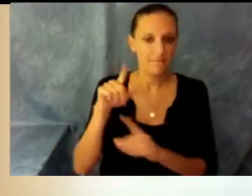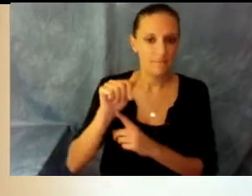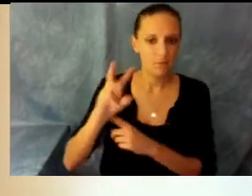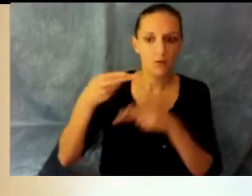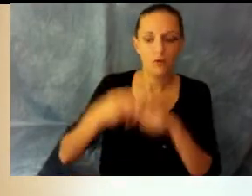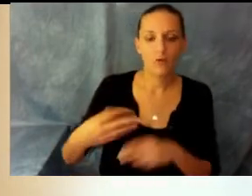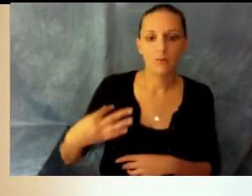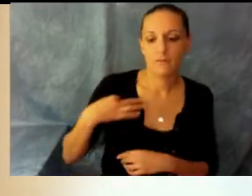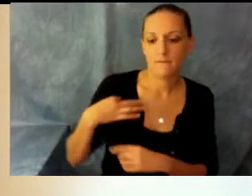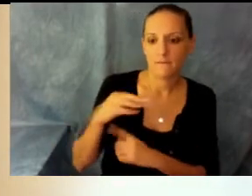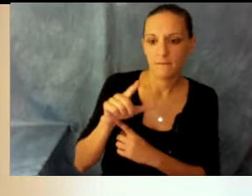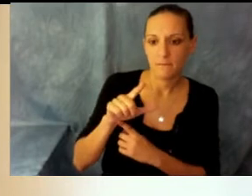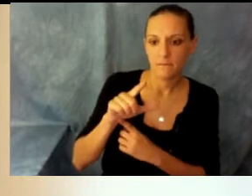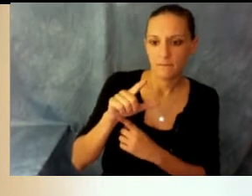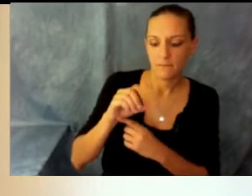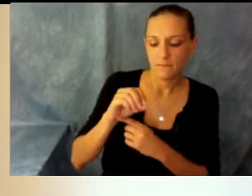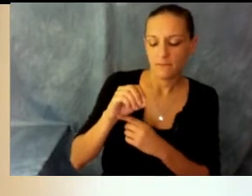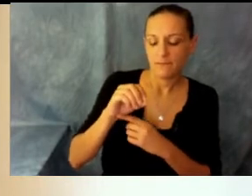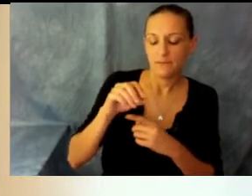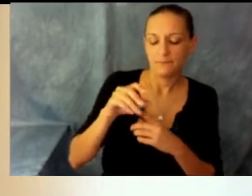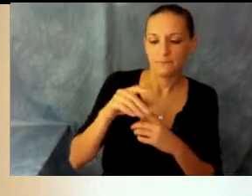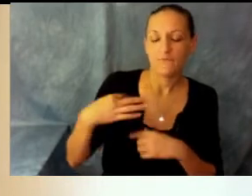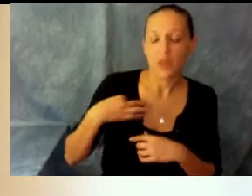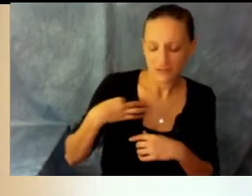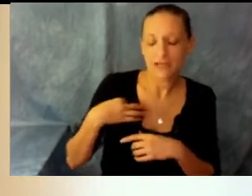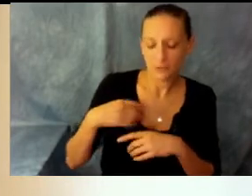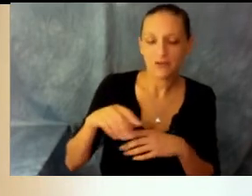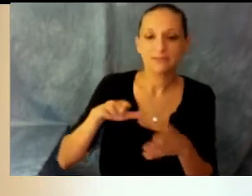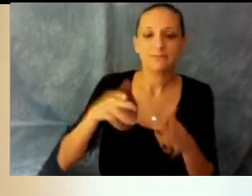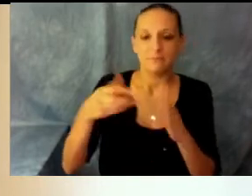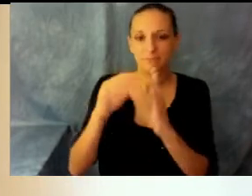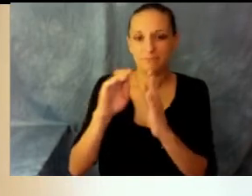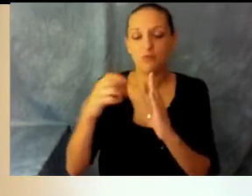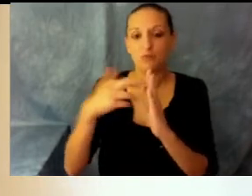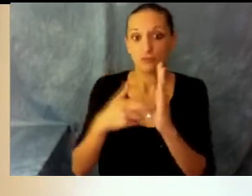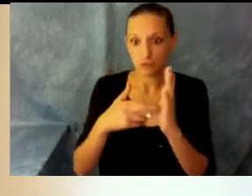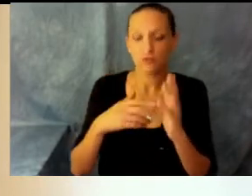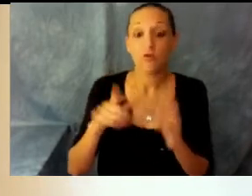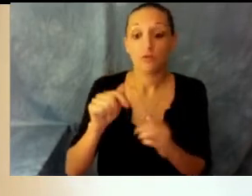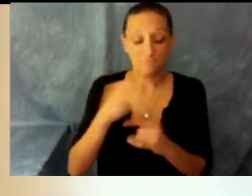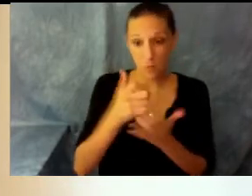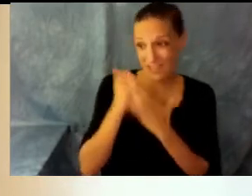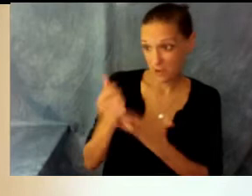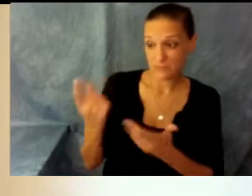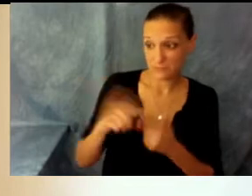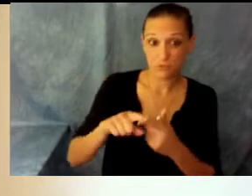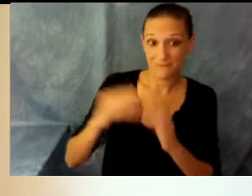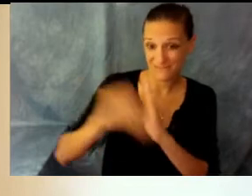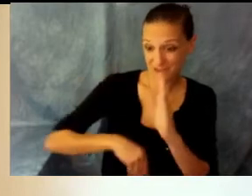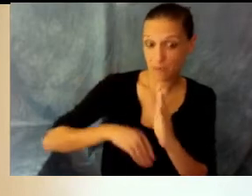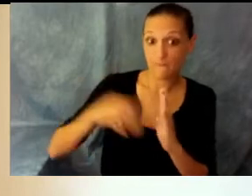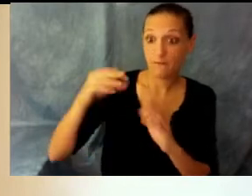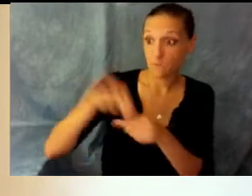Volunteer Deputy Registrar Law, so that if you want to help somebody fill out a voter registration form and you are